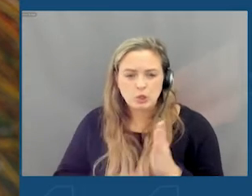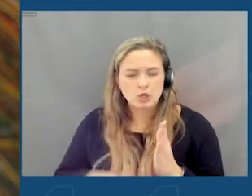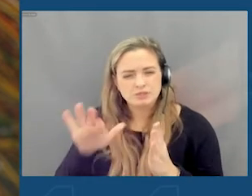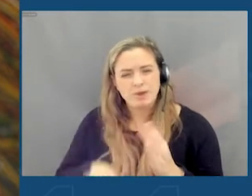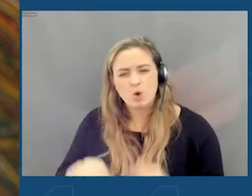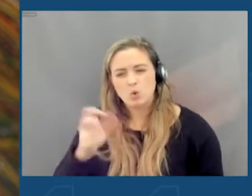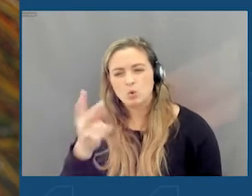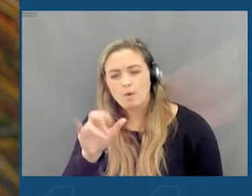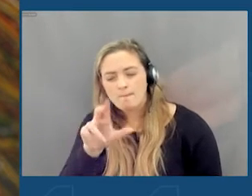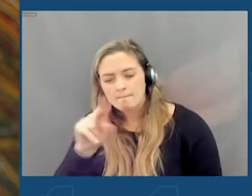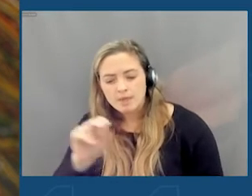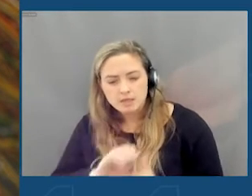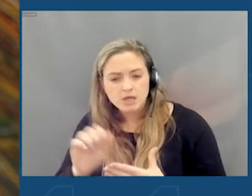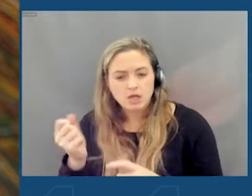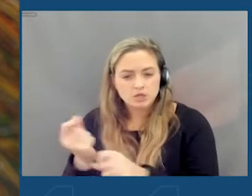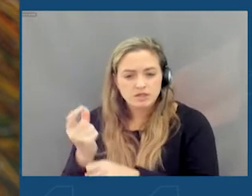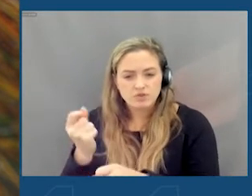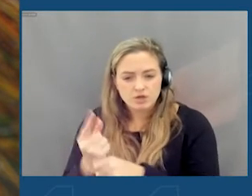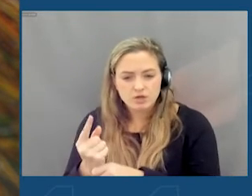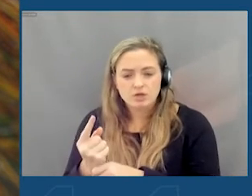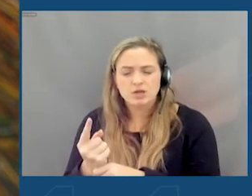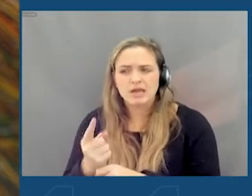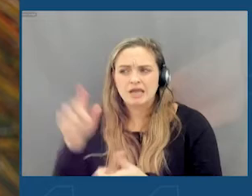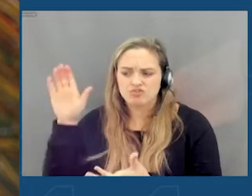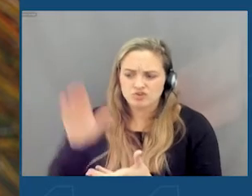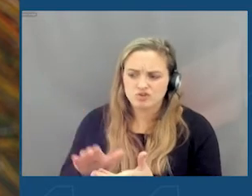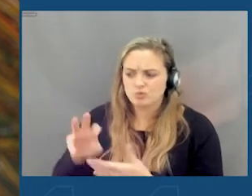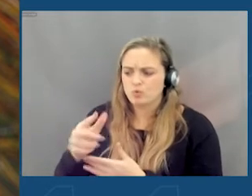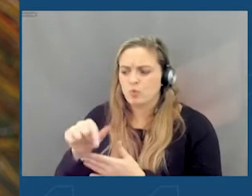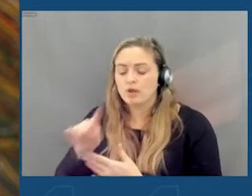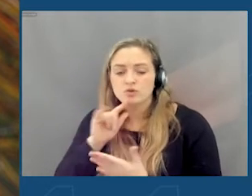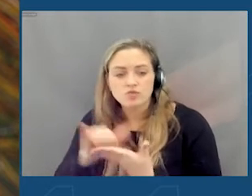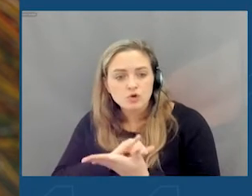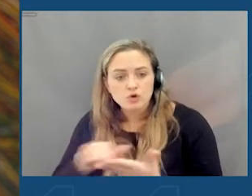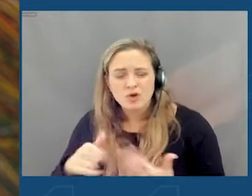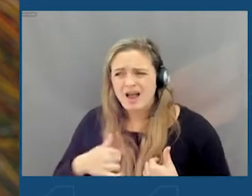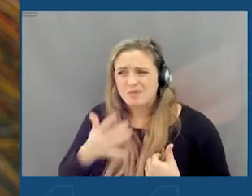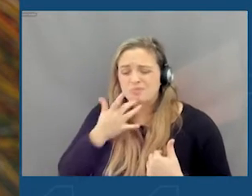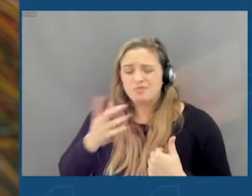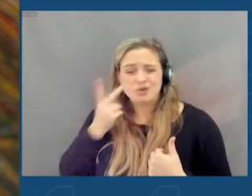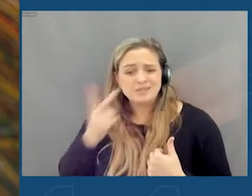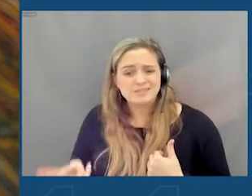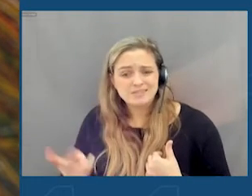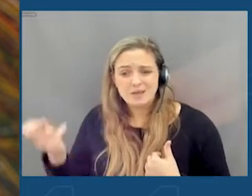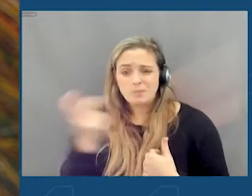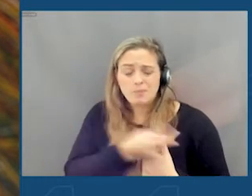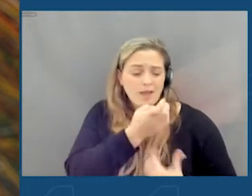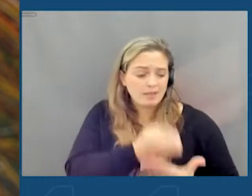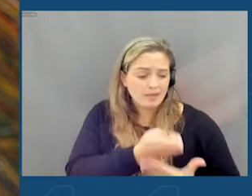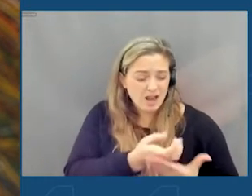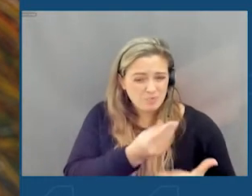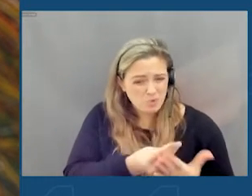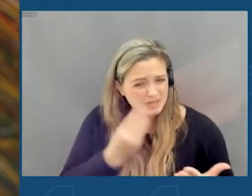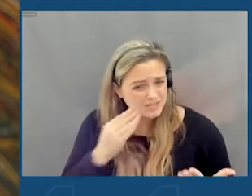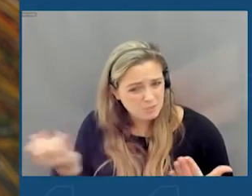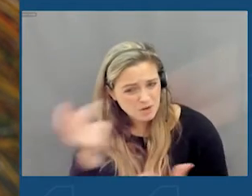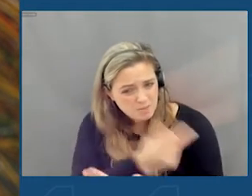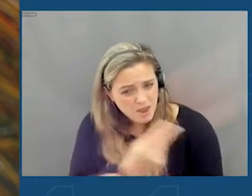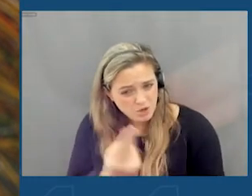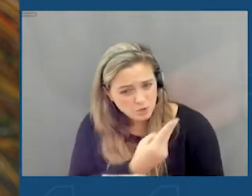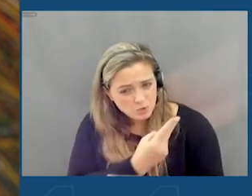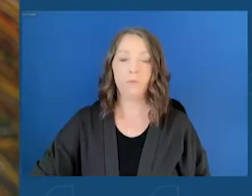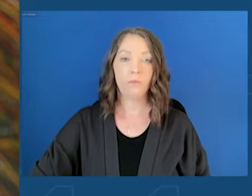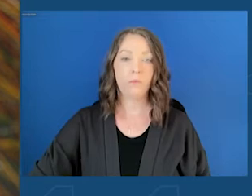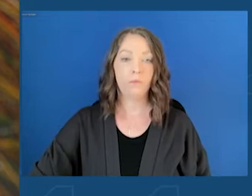$12 billion a year in reduced wages for New York. I'd rather see that back in the economy, wouldn't you? I think that sounds pretty good, $12